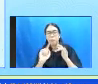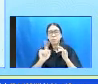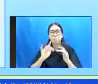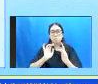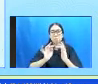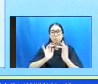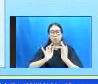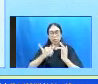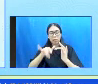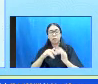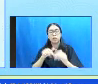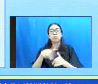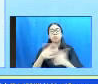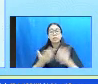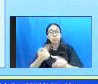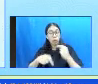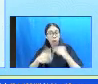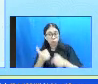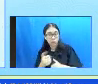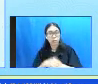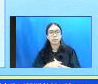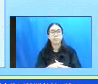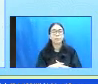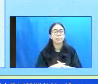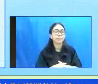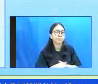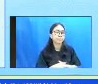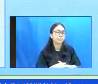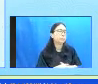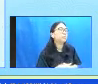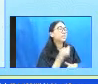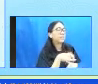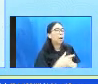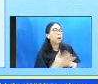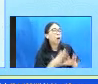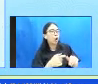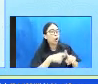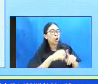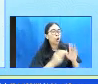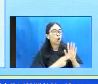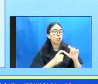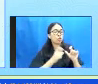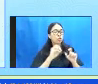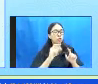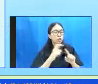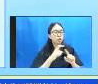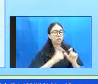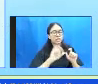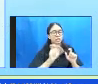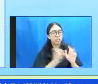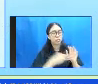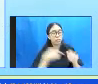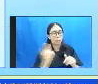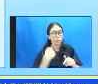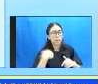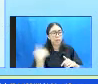Okay. In our consortium, we will focus. We will working on the